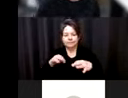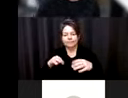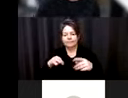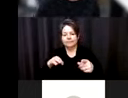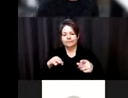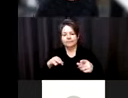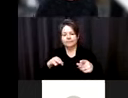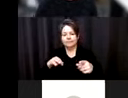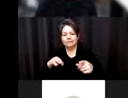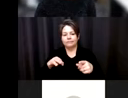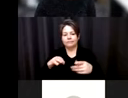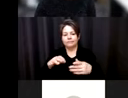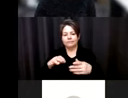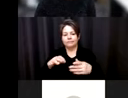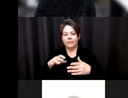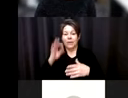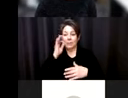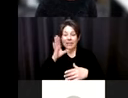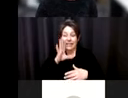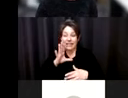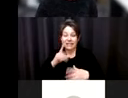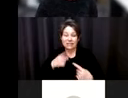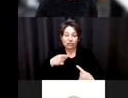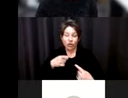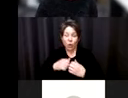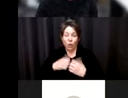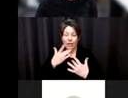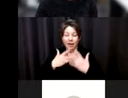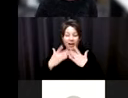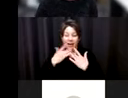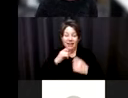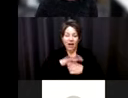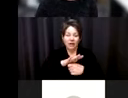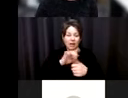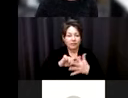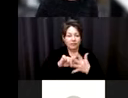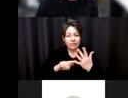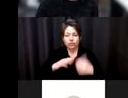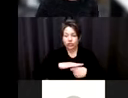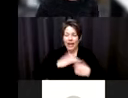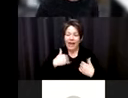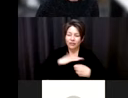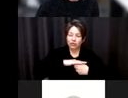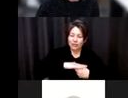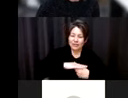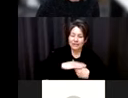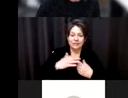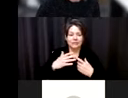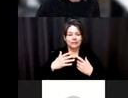some of the deficiencies that the bees are going through, stress accelerated decline, and